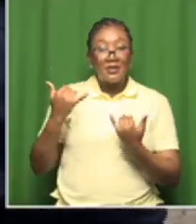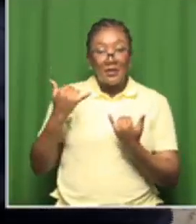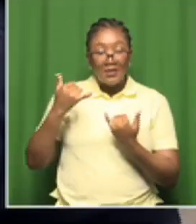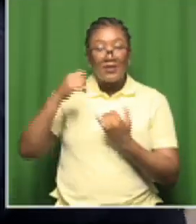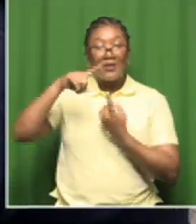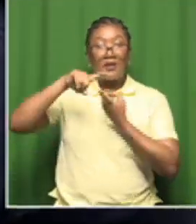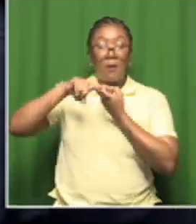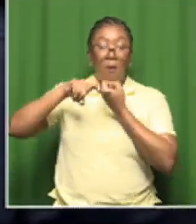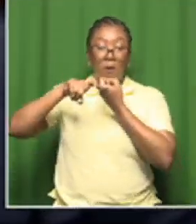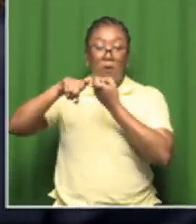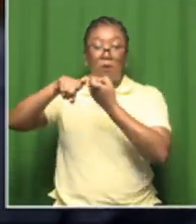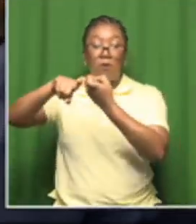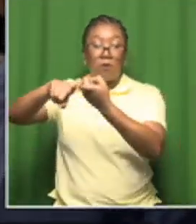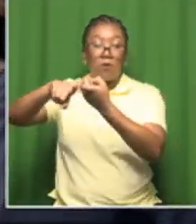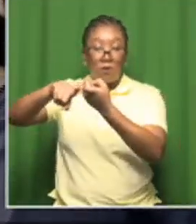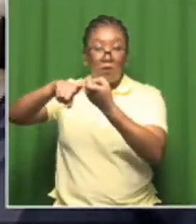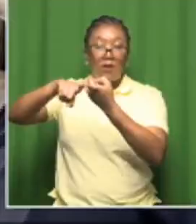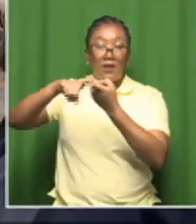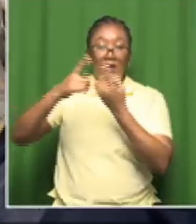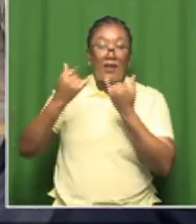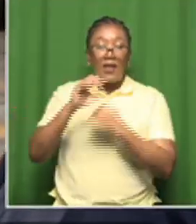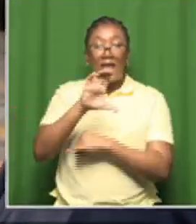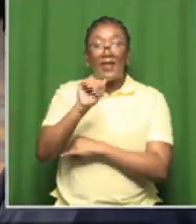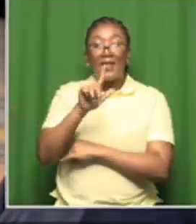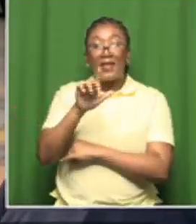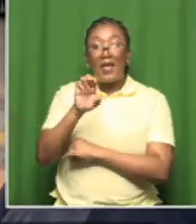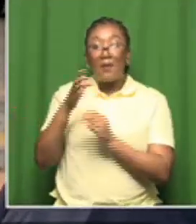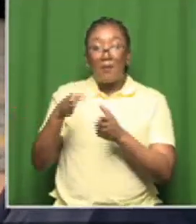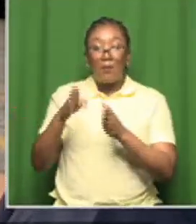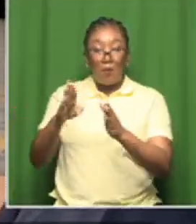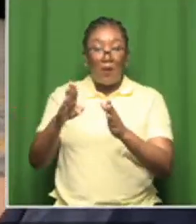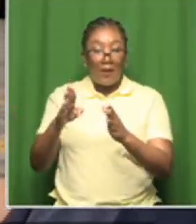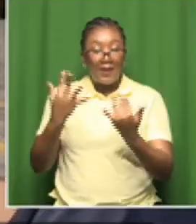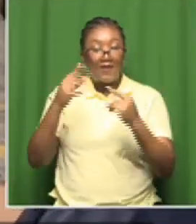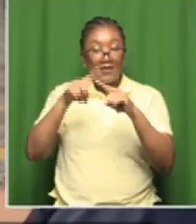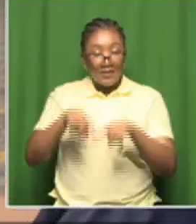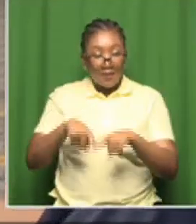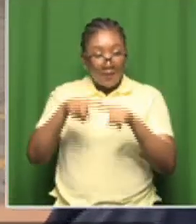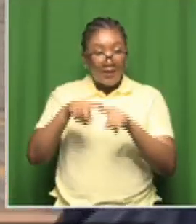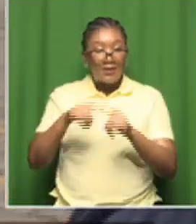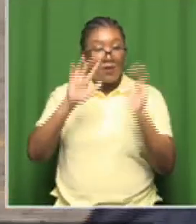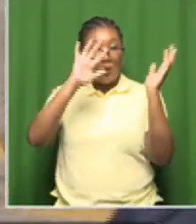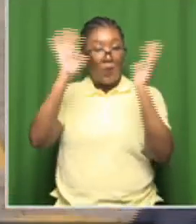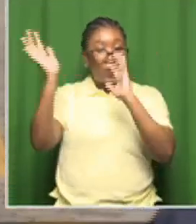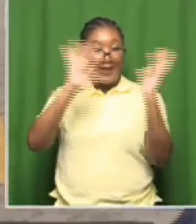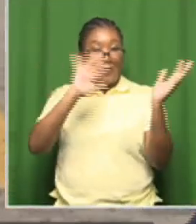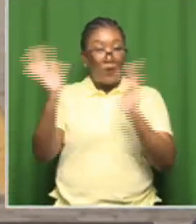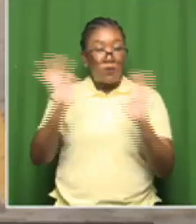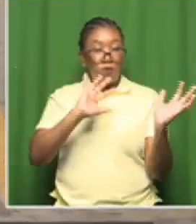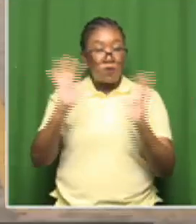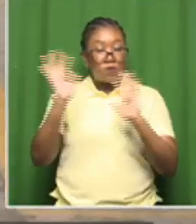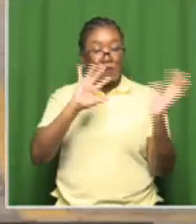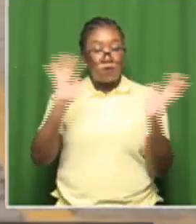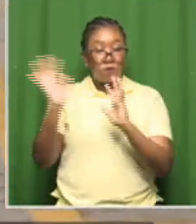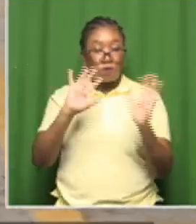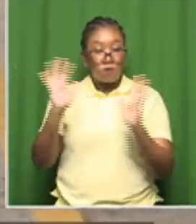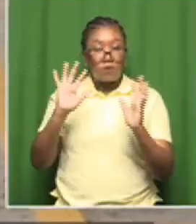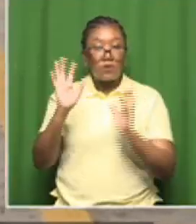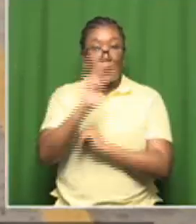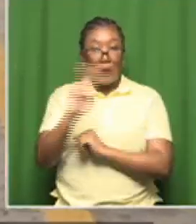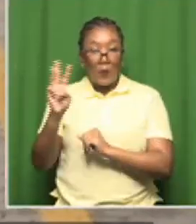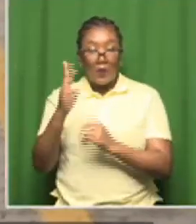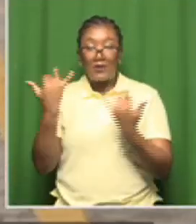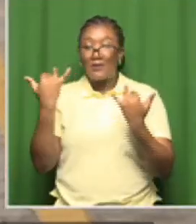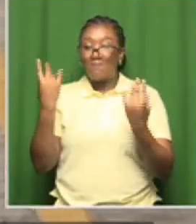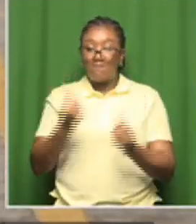very mysterious. The cableway's operations are weather dependent. If it is very windy, then unfortunately we're not able to